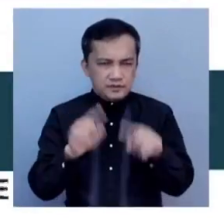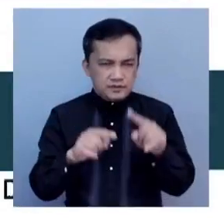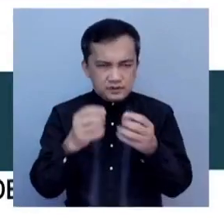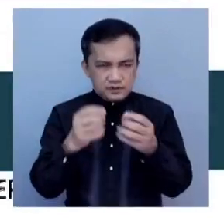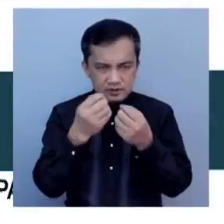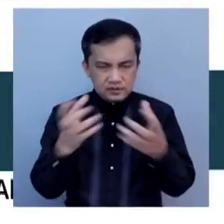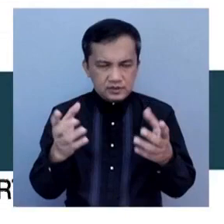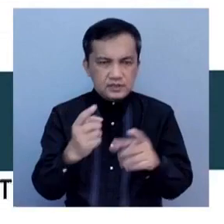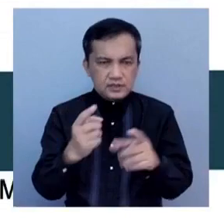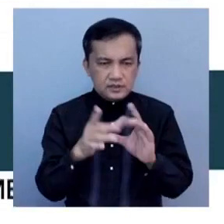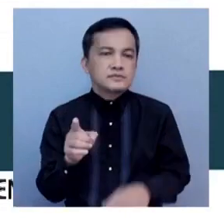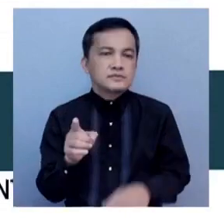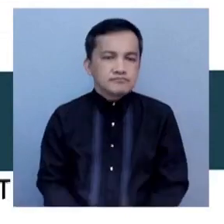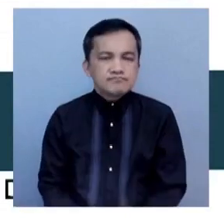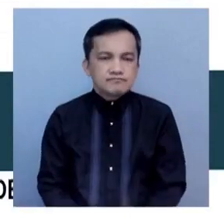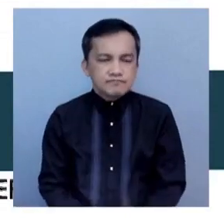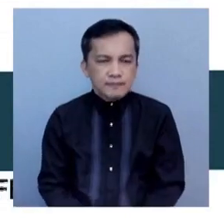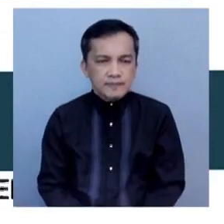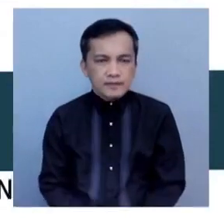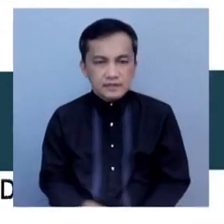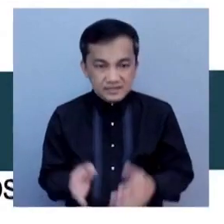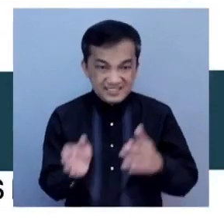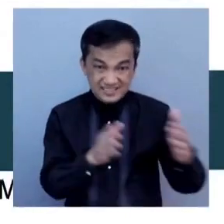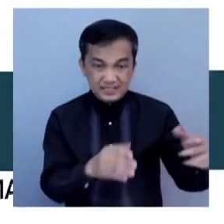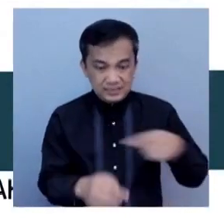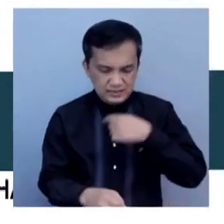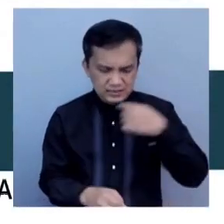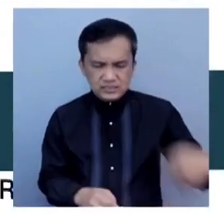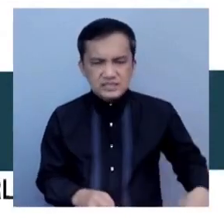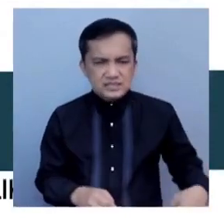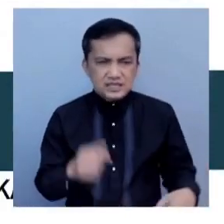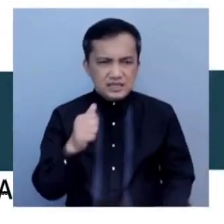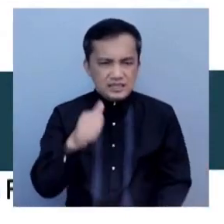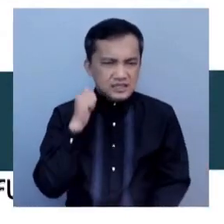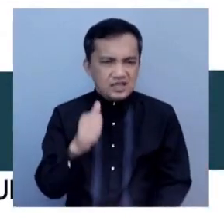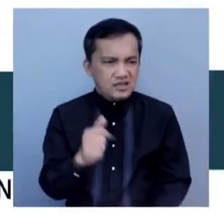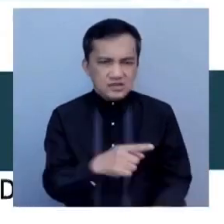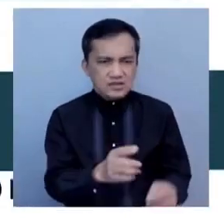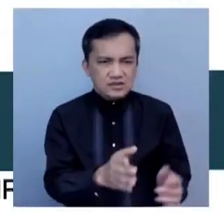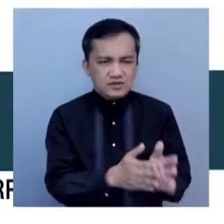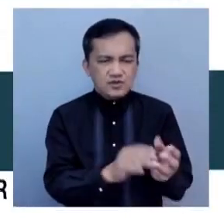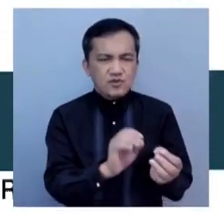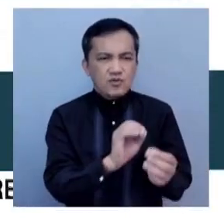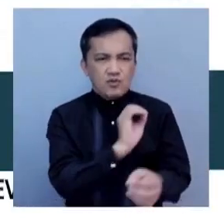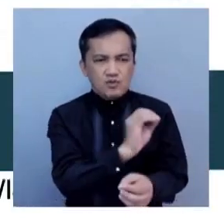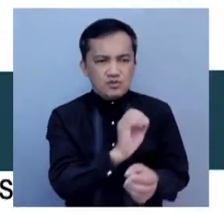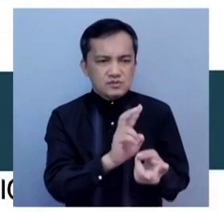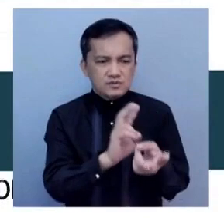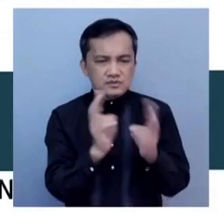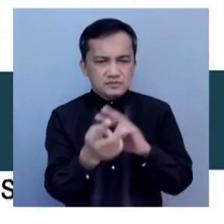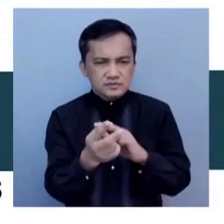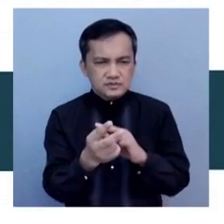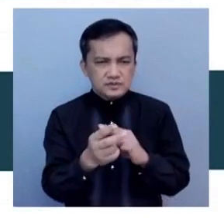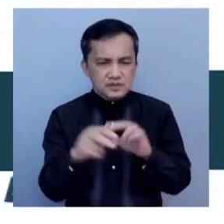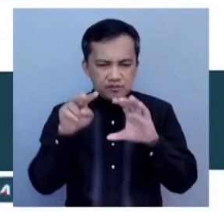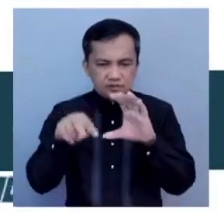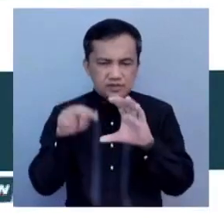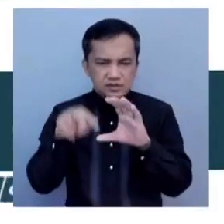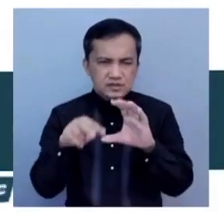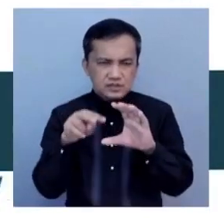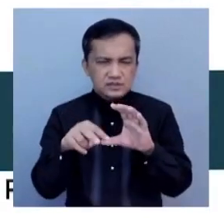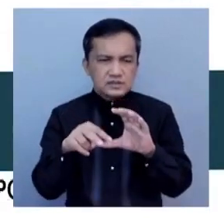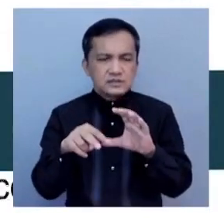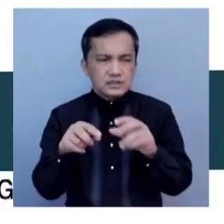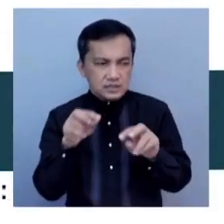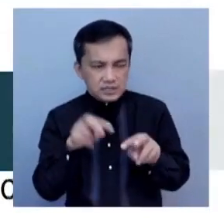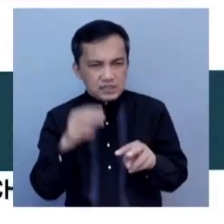accurate. On the part of the Chinese, I don't want to glorify their own version of a video clip because I know for a fact